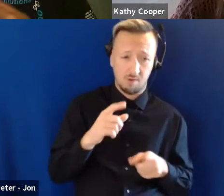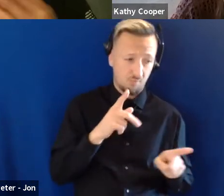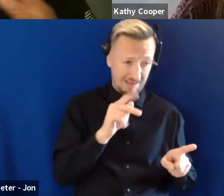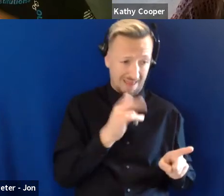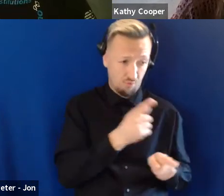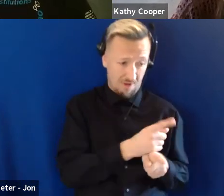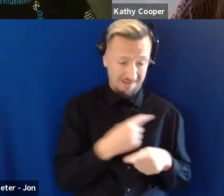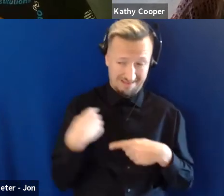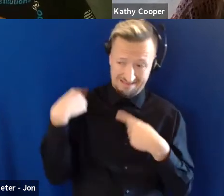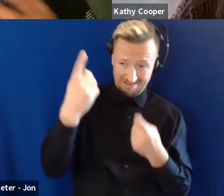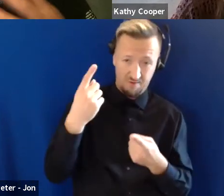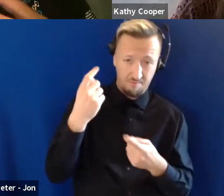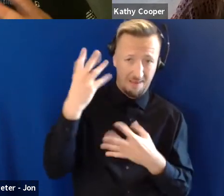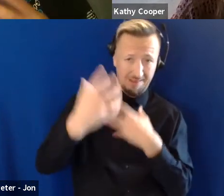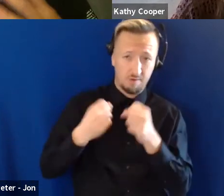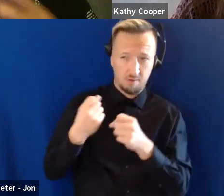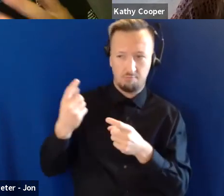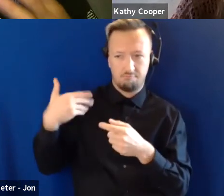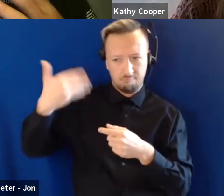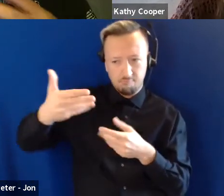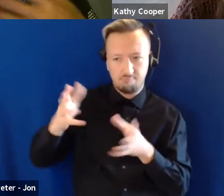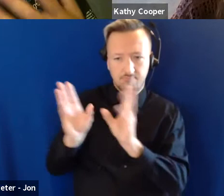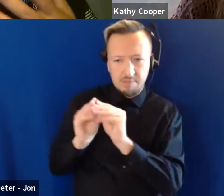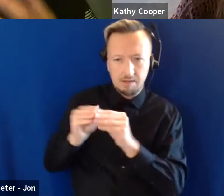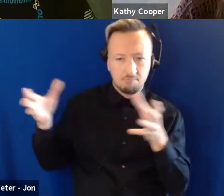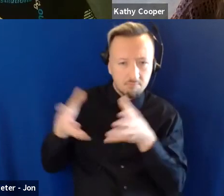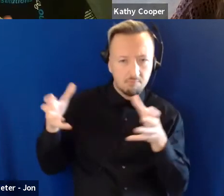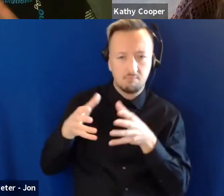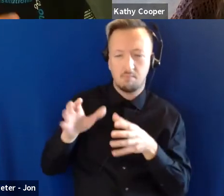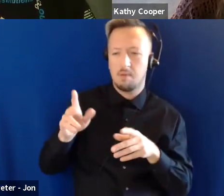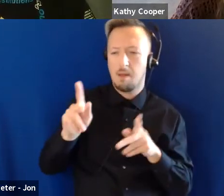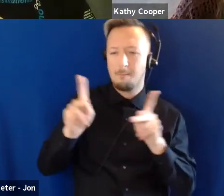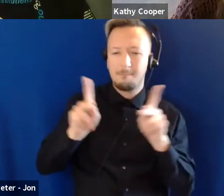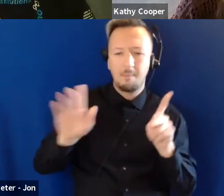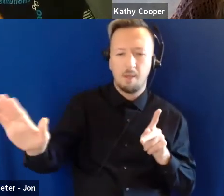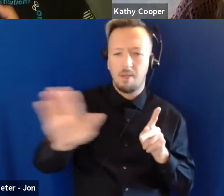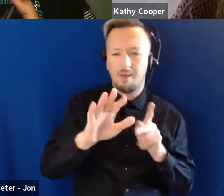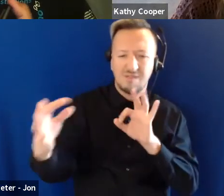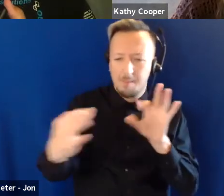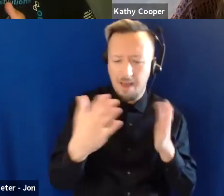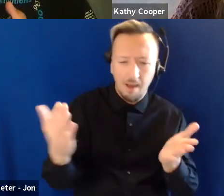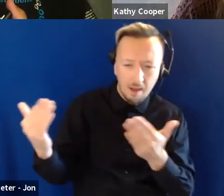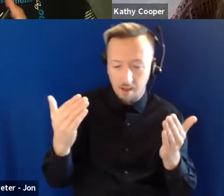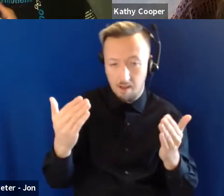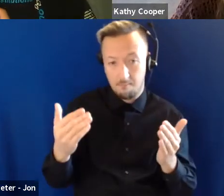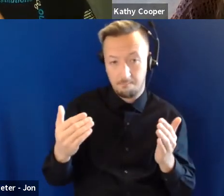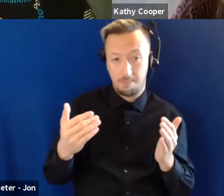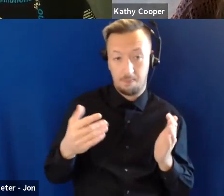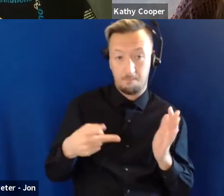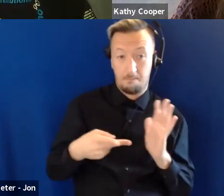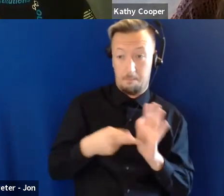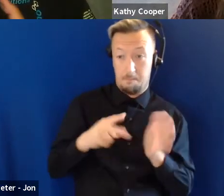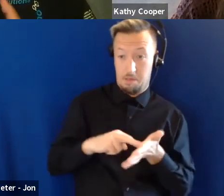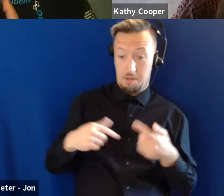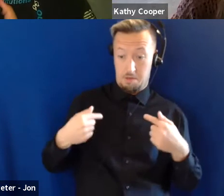input sessions and things like that. And so, I mean, it isn't necessarily that I'm carrying the water, for